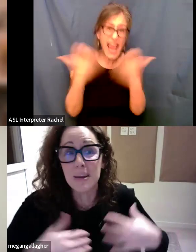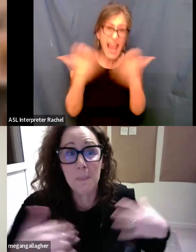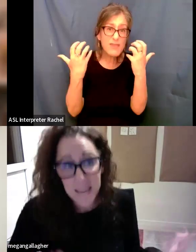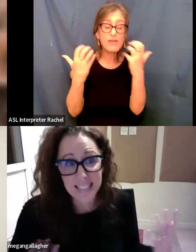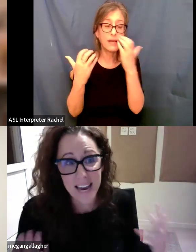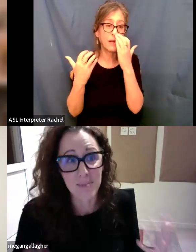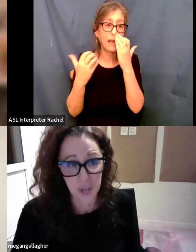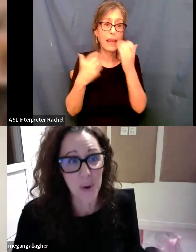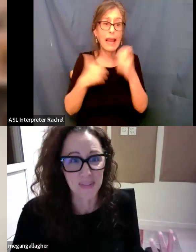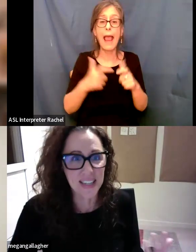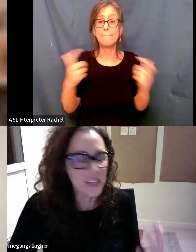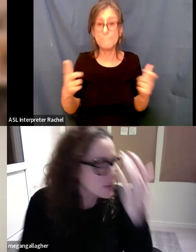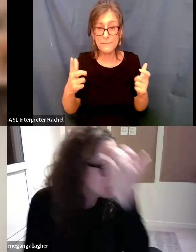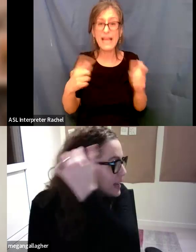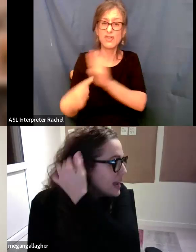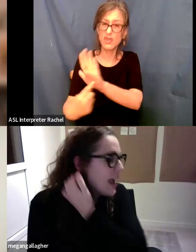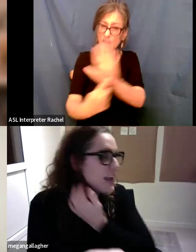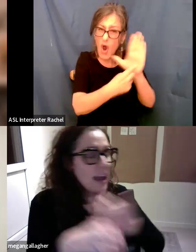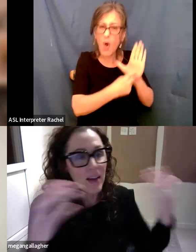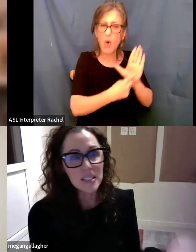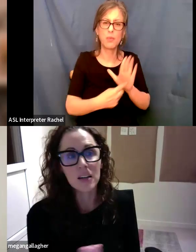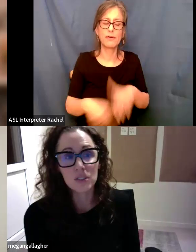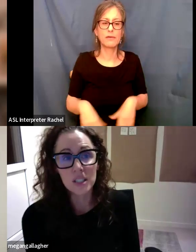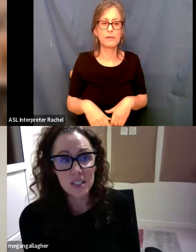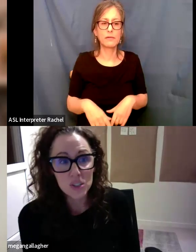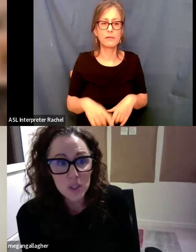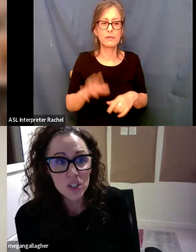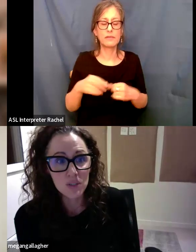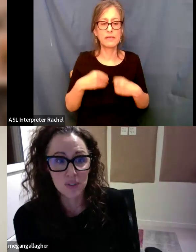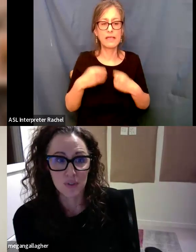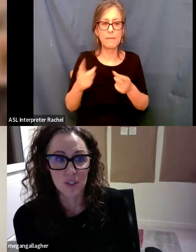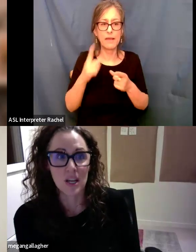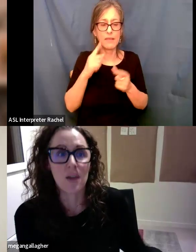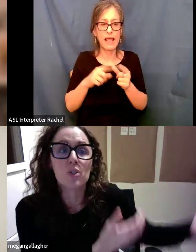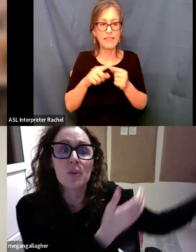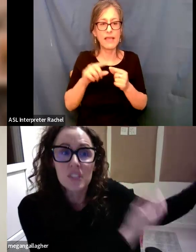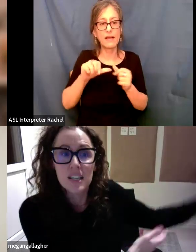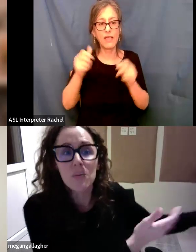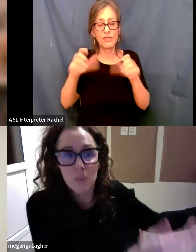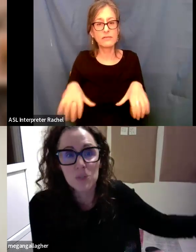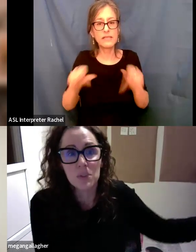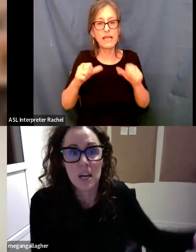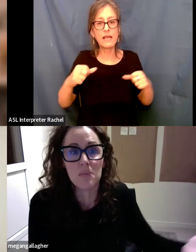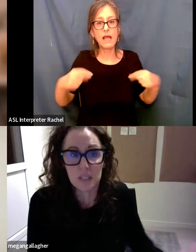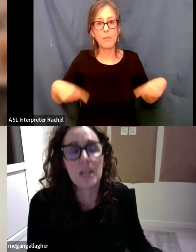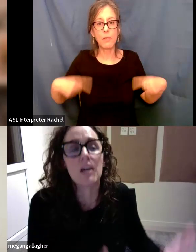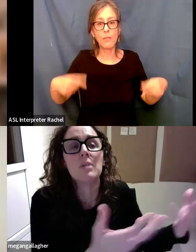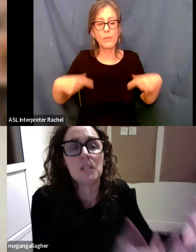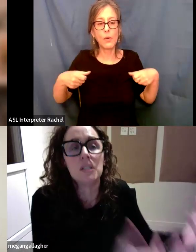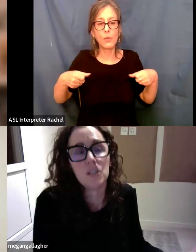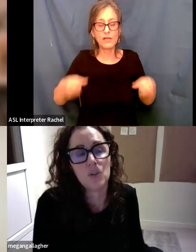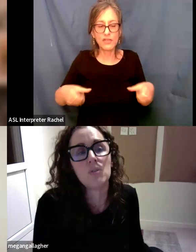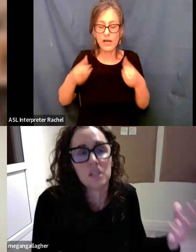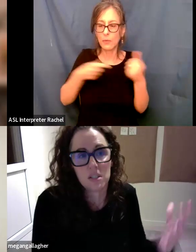and make a big damn show of it. And I have his character get in his wheelchair for the first time, which we've set up multiple times is there,